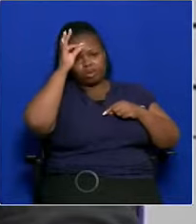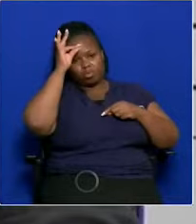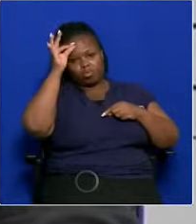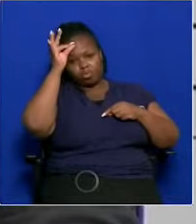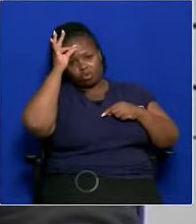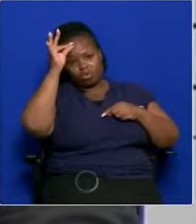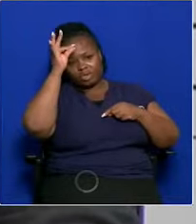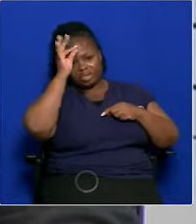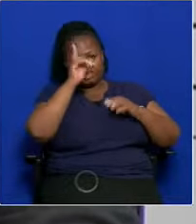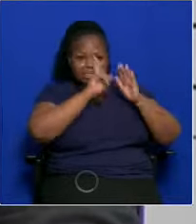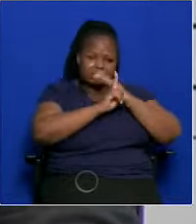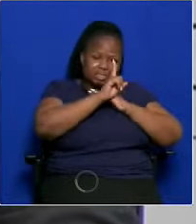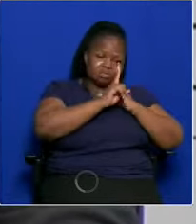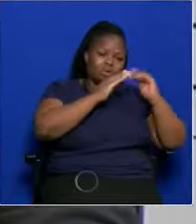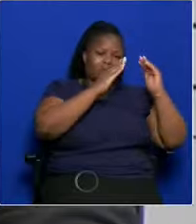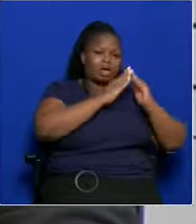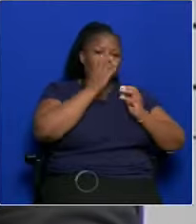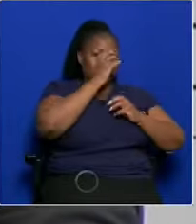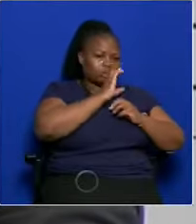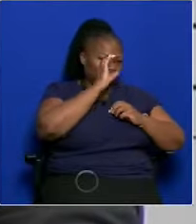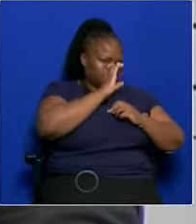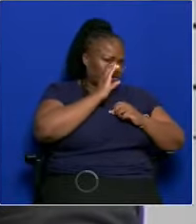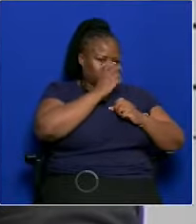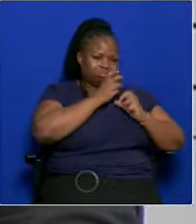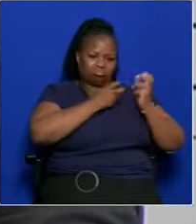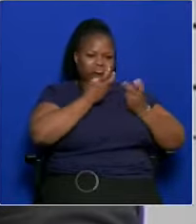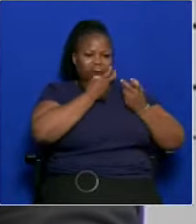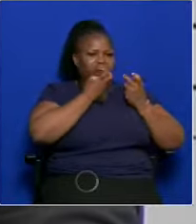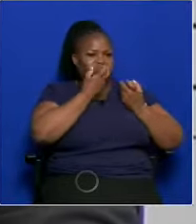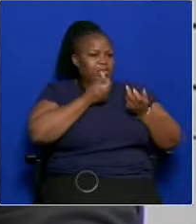him. I don't know for what reason.